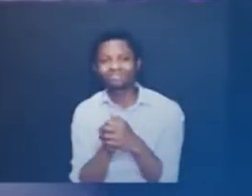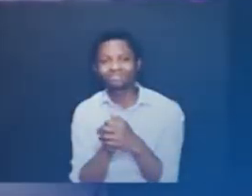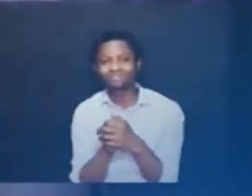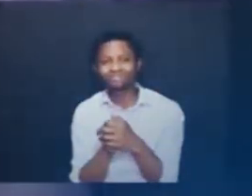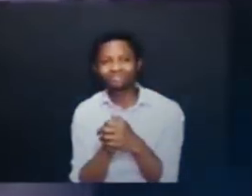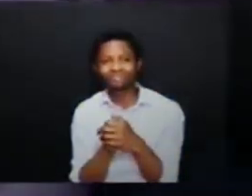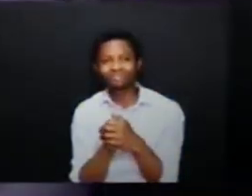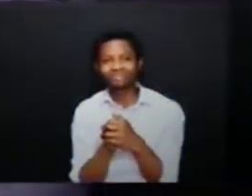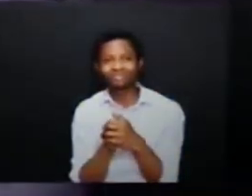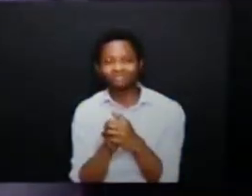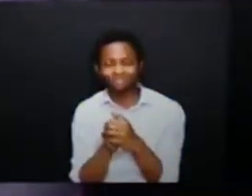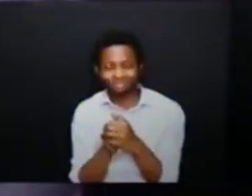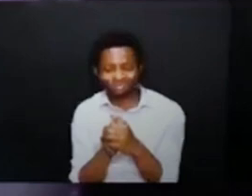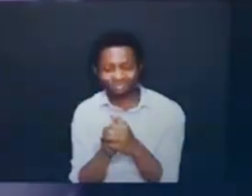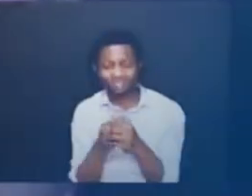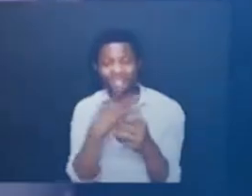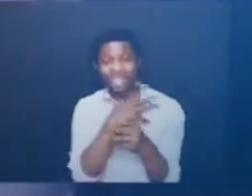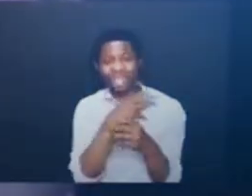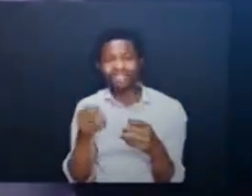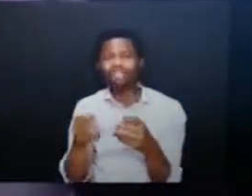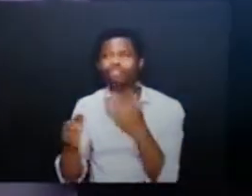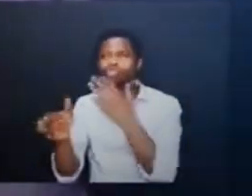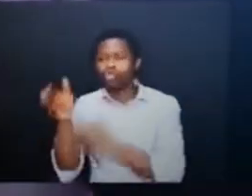And God is able,